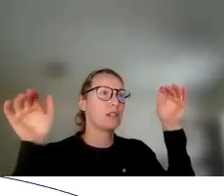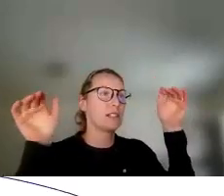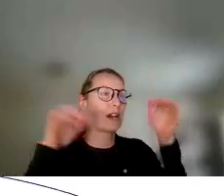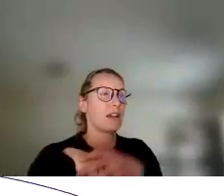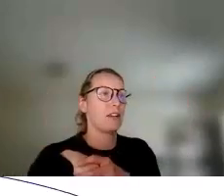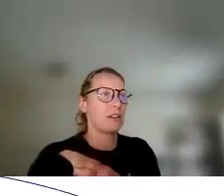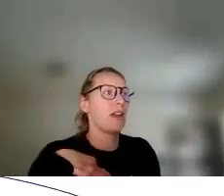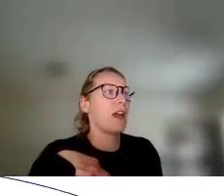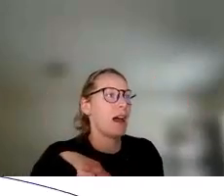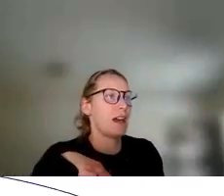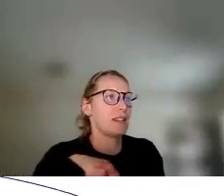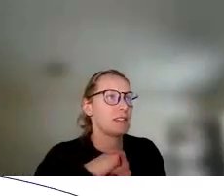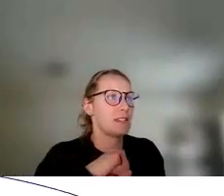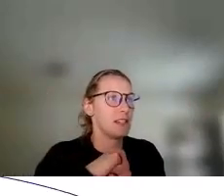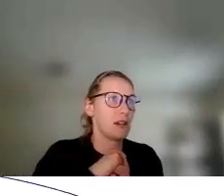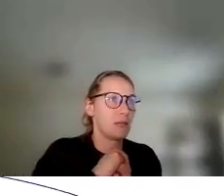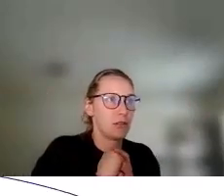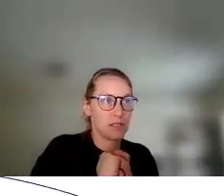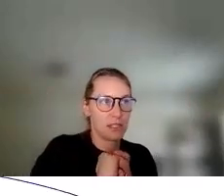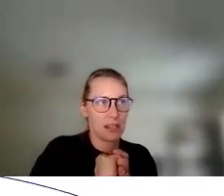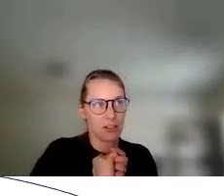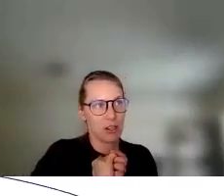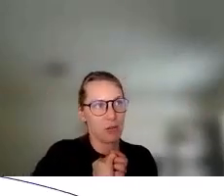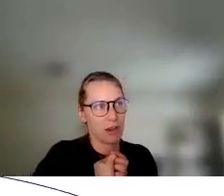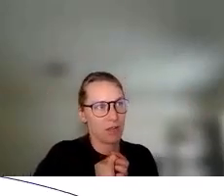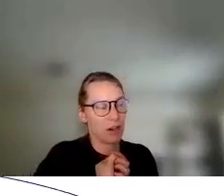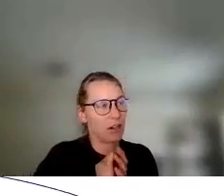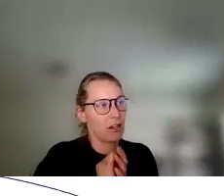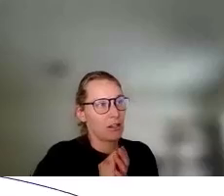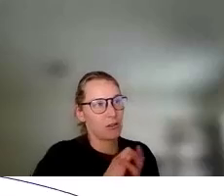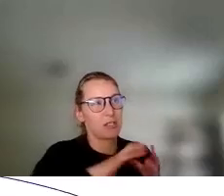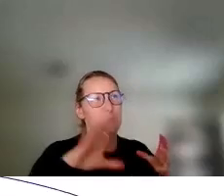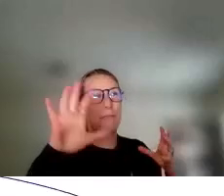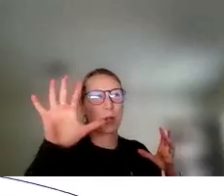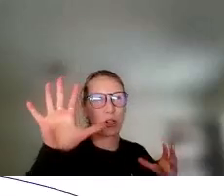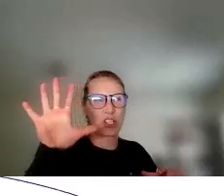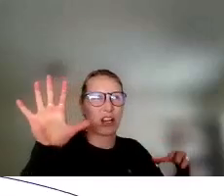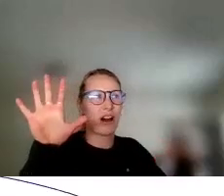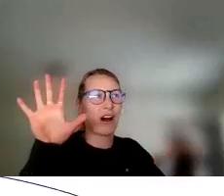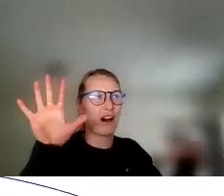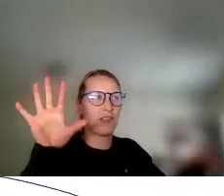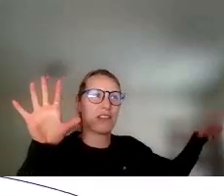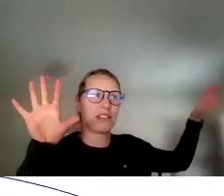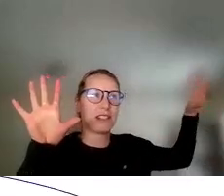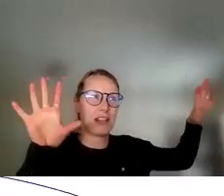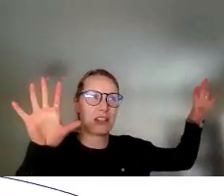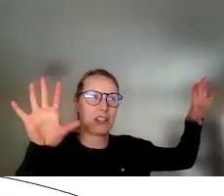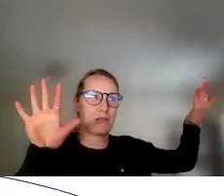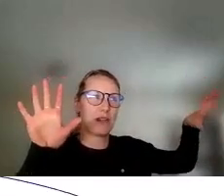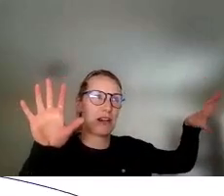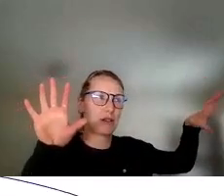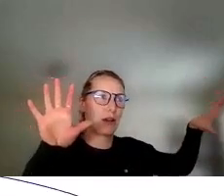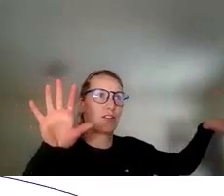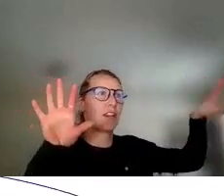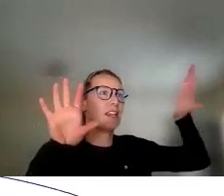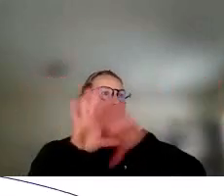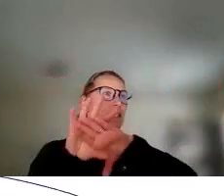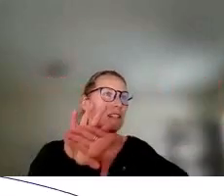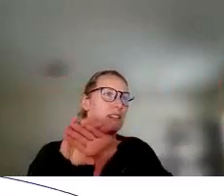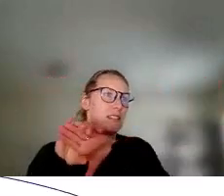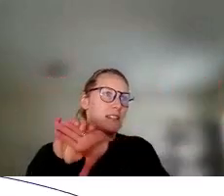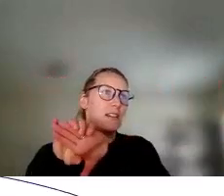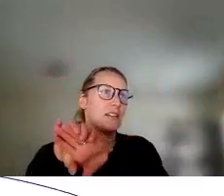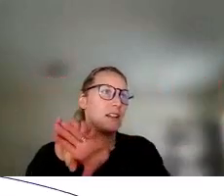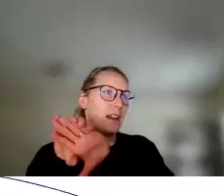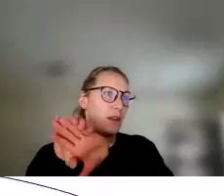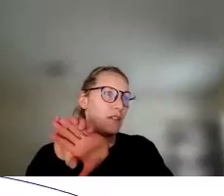it'll be retitled as the CwCHN waiver. So it's a merging of the CHCBS waiver